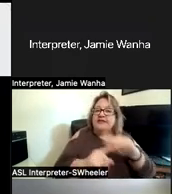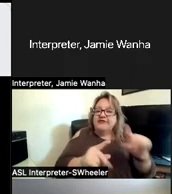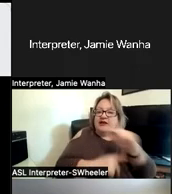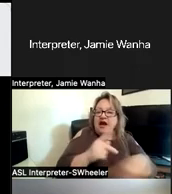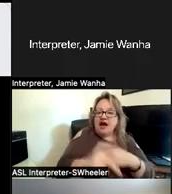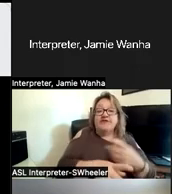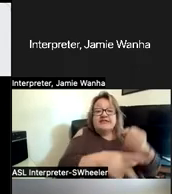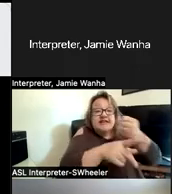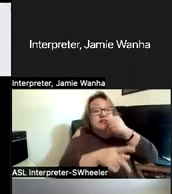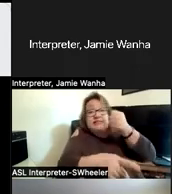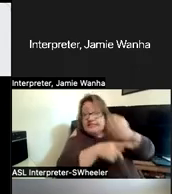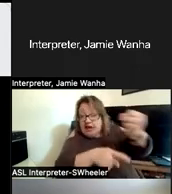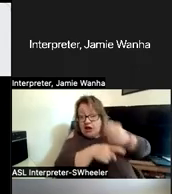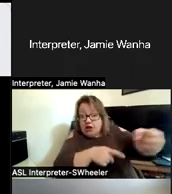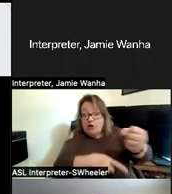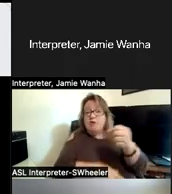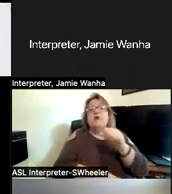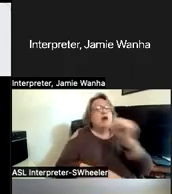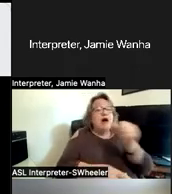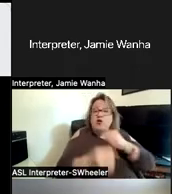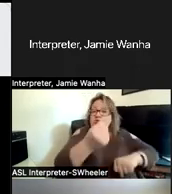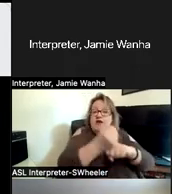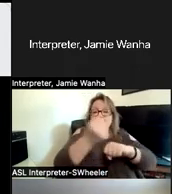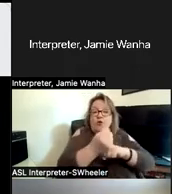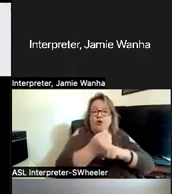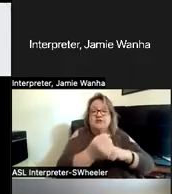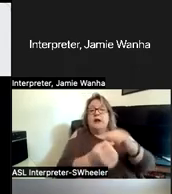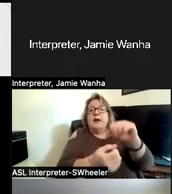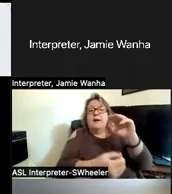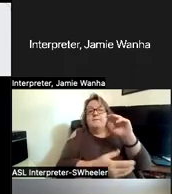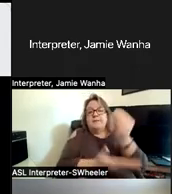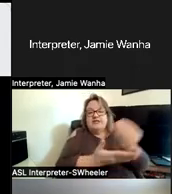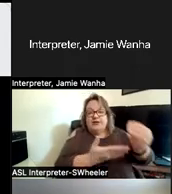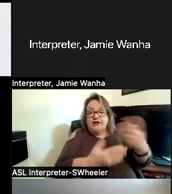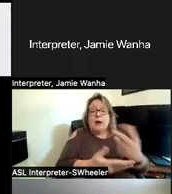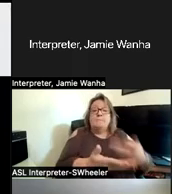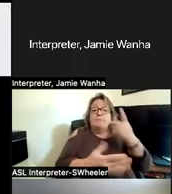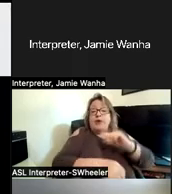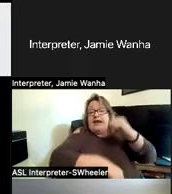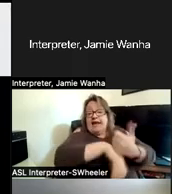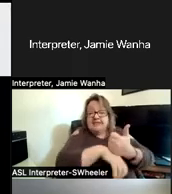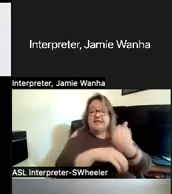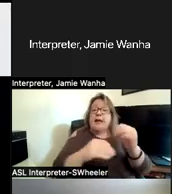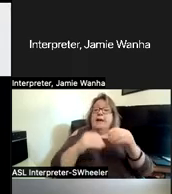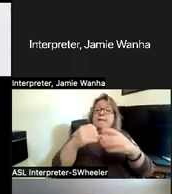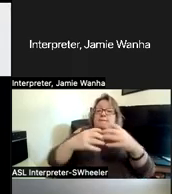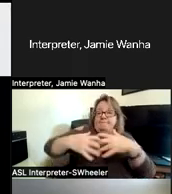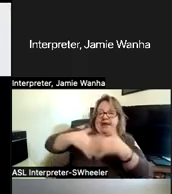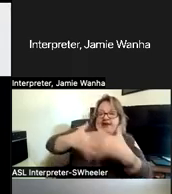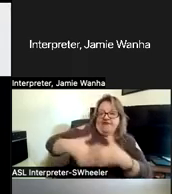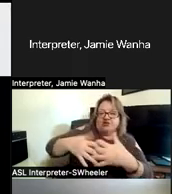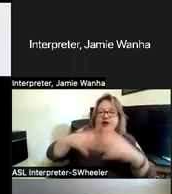steel, unreinforced masonry building, precast, manufactured housing, reinforced